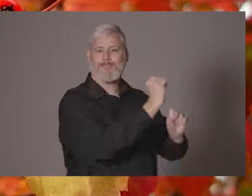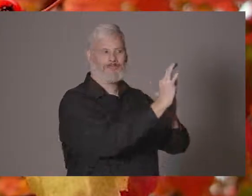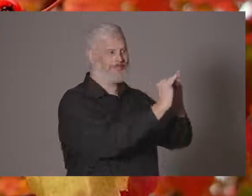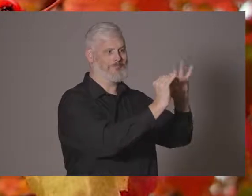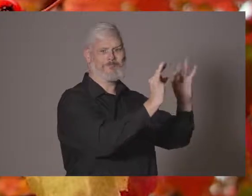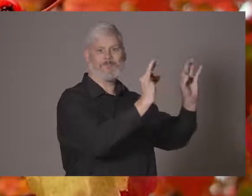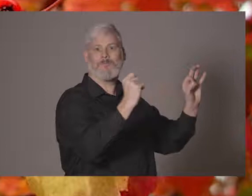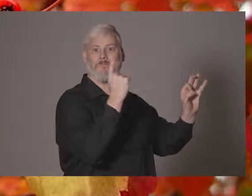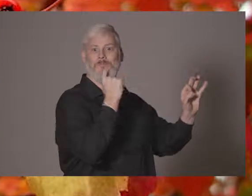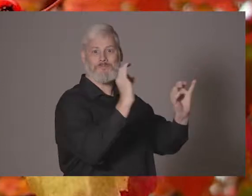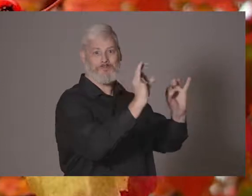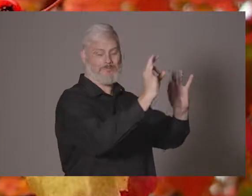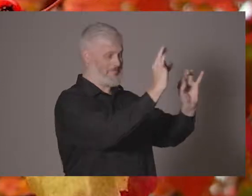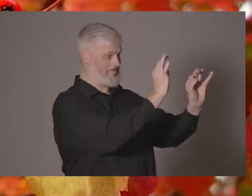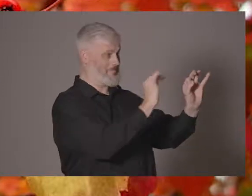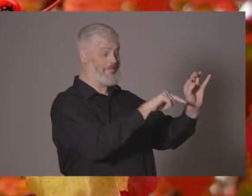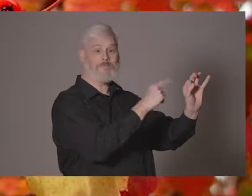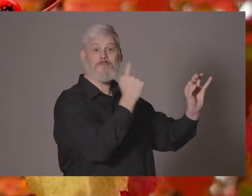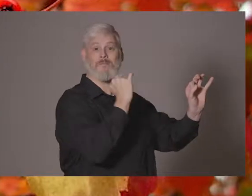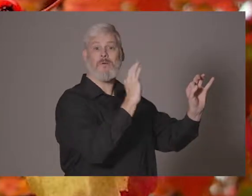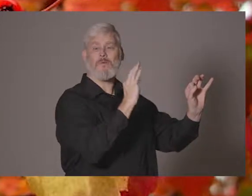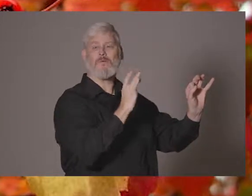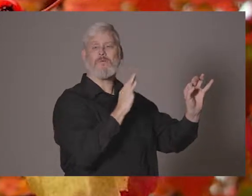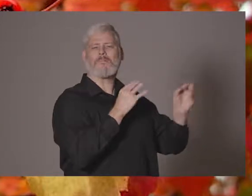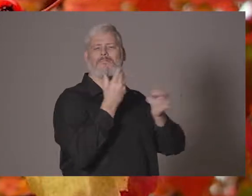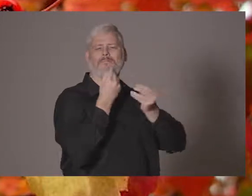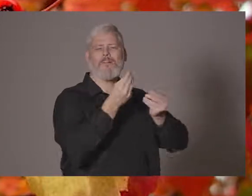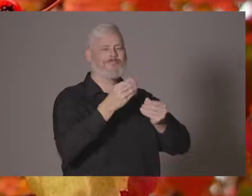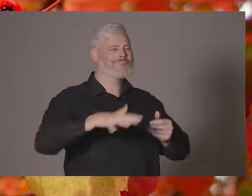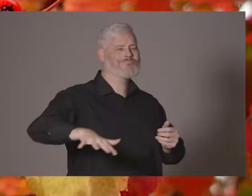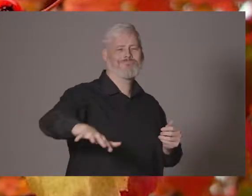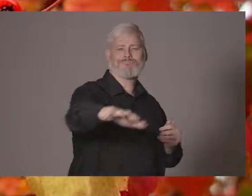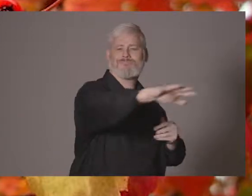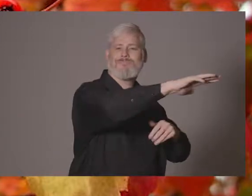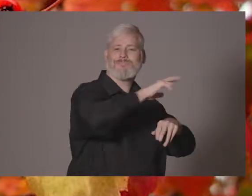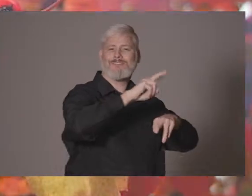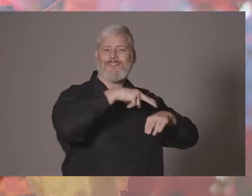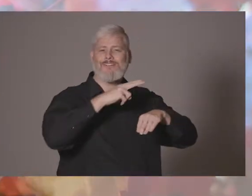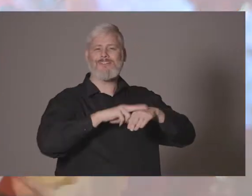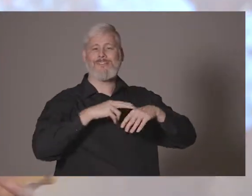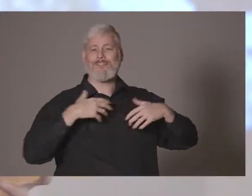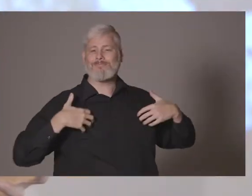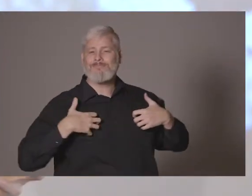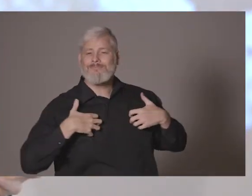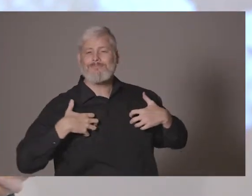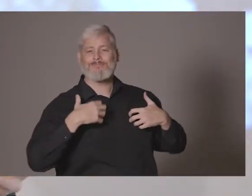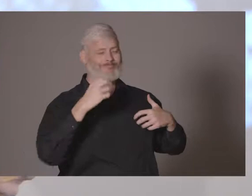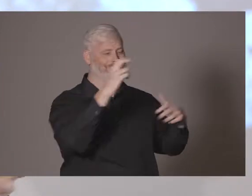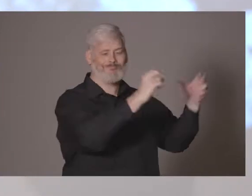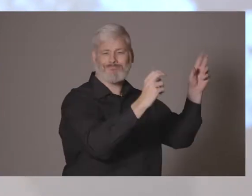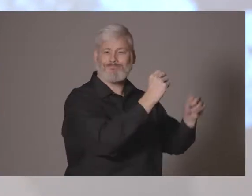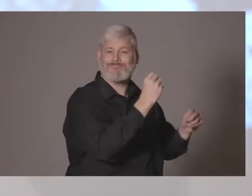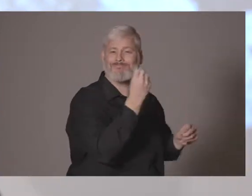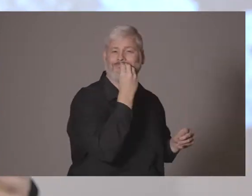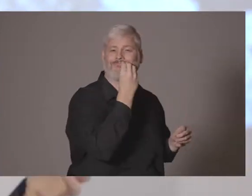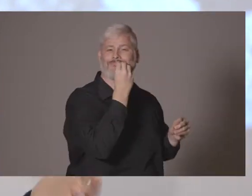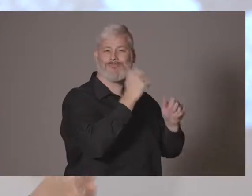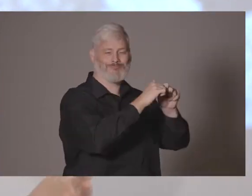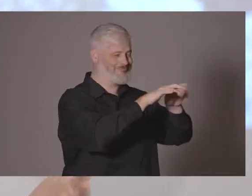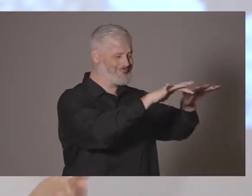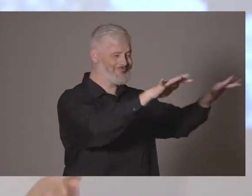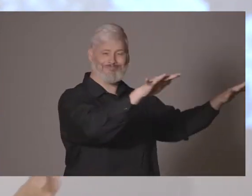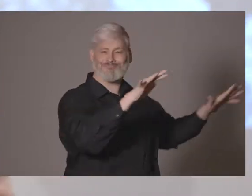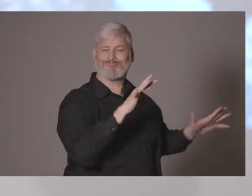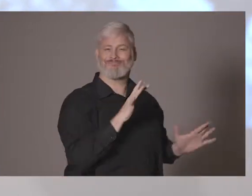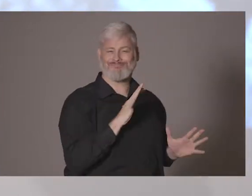up nurturing many animals and insects and the community around them. Even though they have the capacity for protection, even though they also